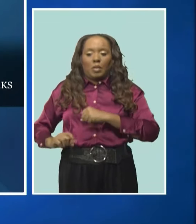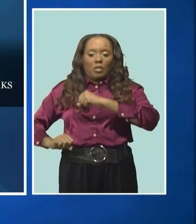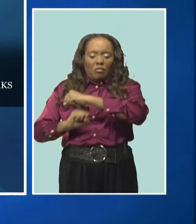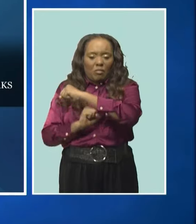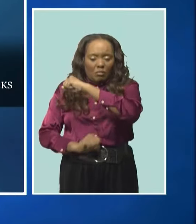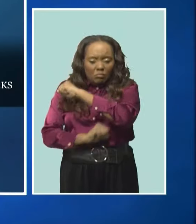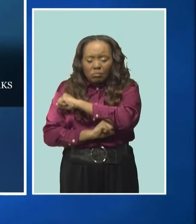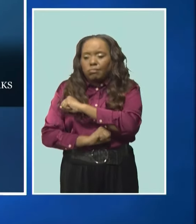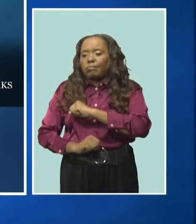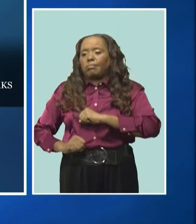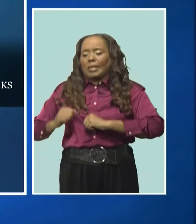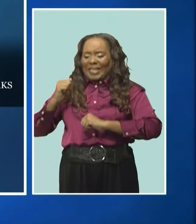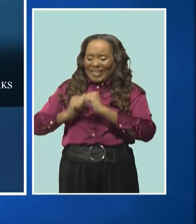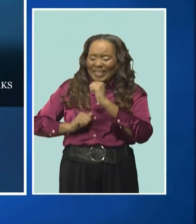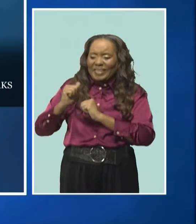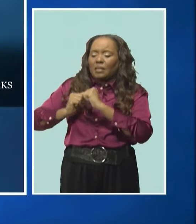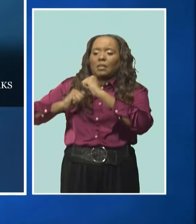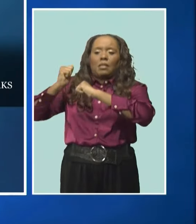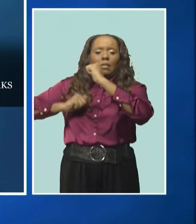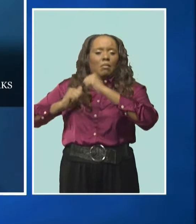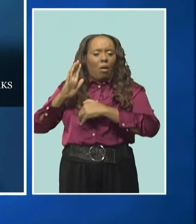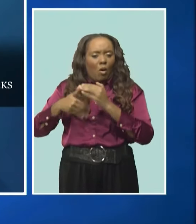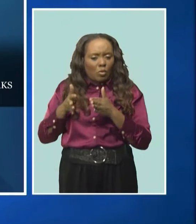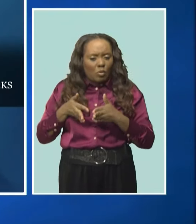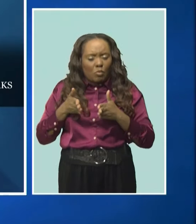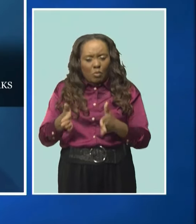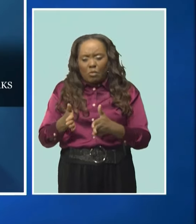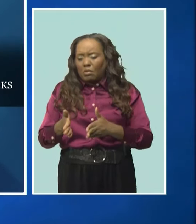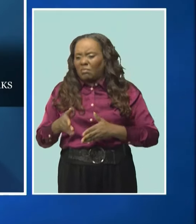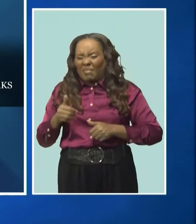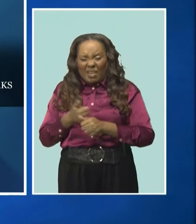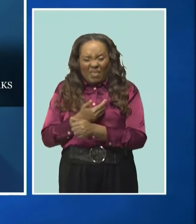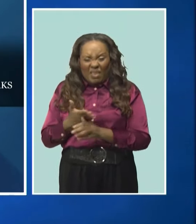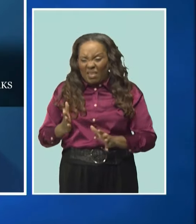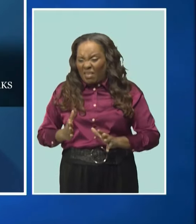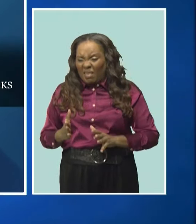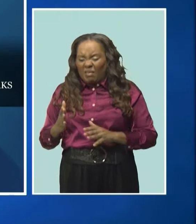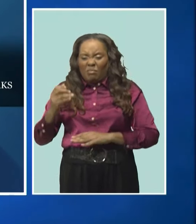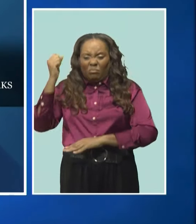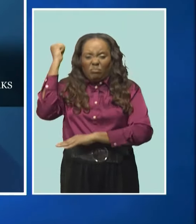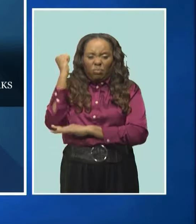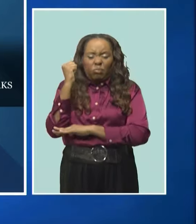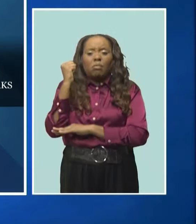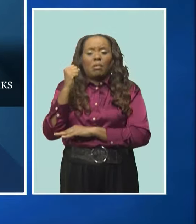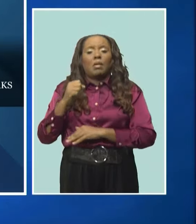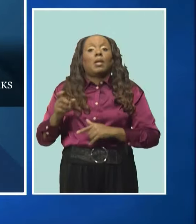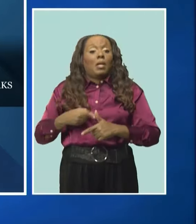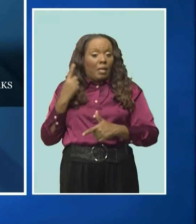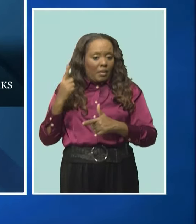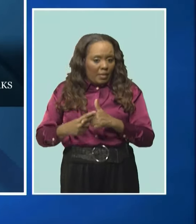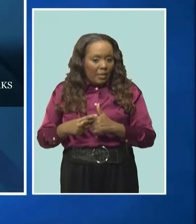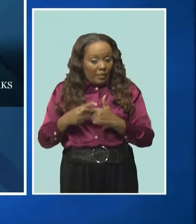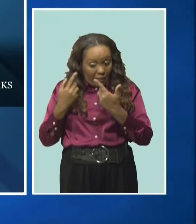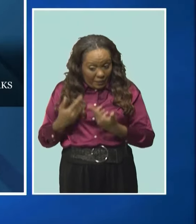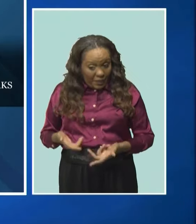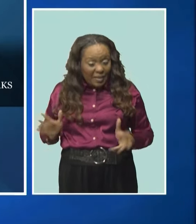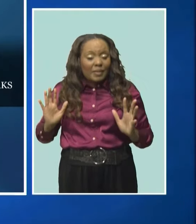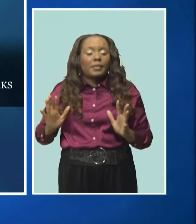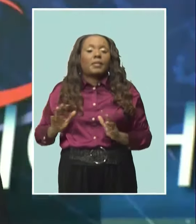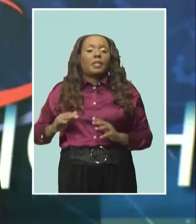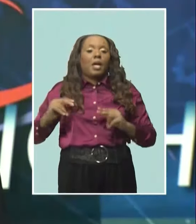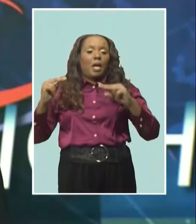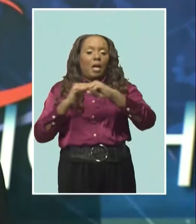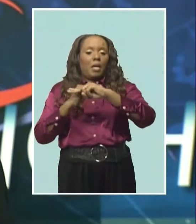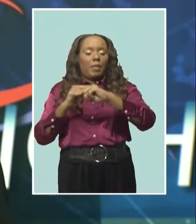but the work on the actual road along Highway 3A will follow after other ongoing works have been